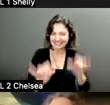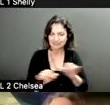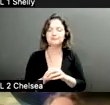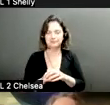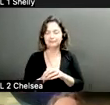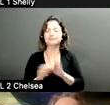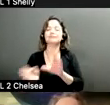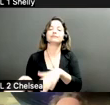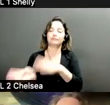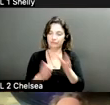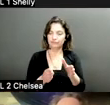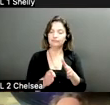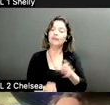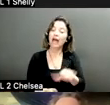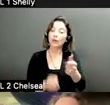D-A-N-I-E-L.